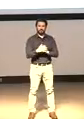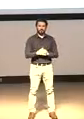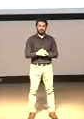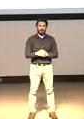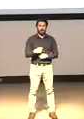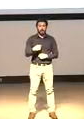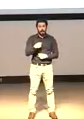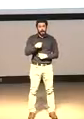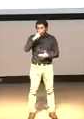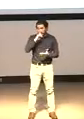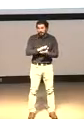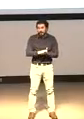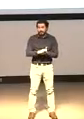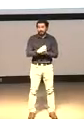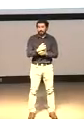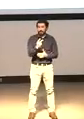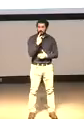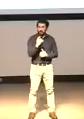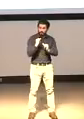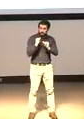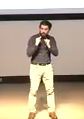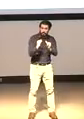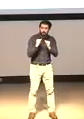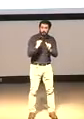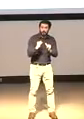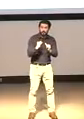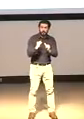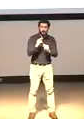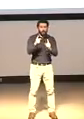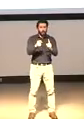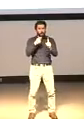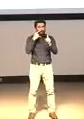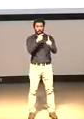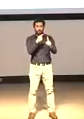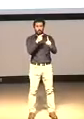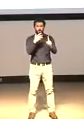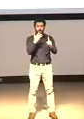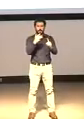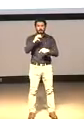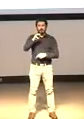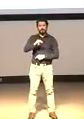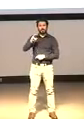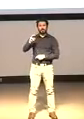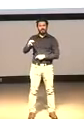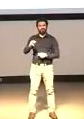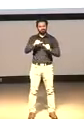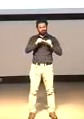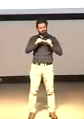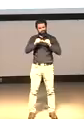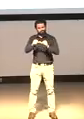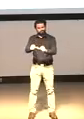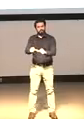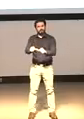share with you our most important goal: to ensure that Michigan Medicine will experience long-term,